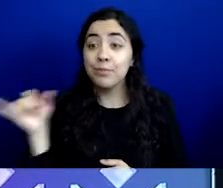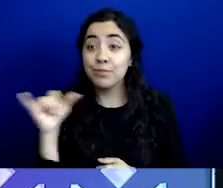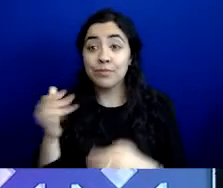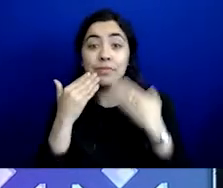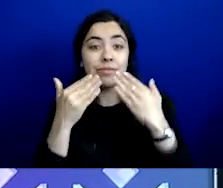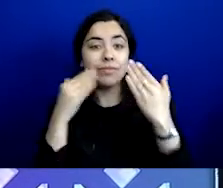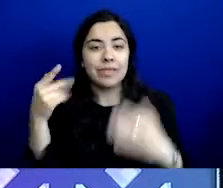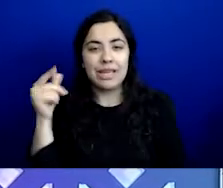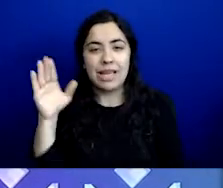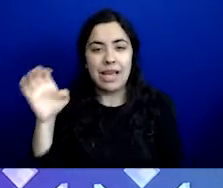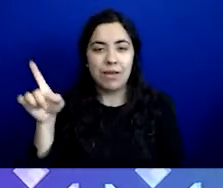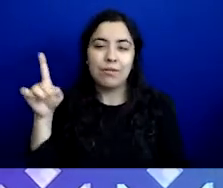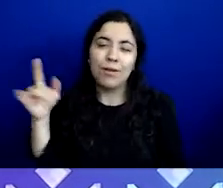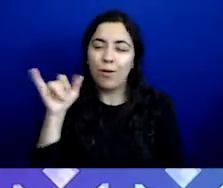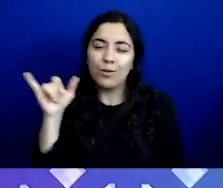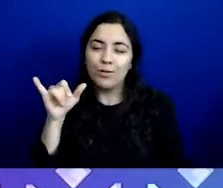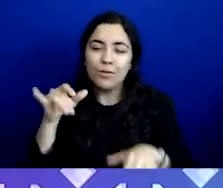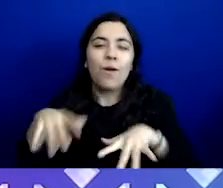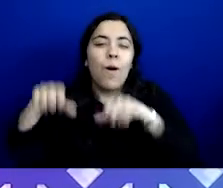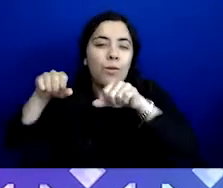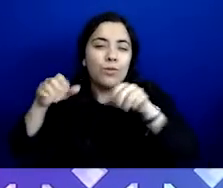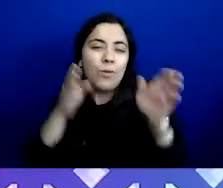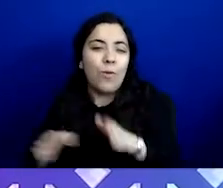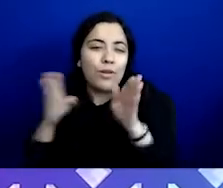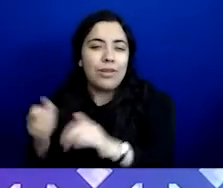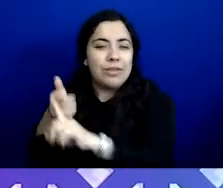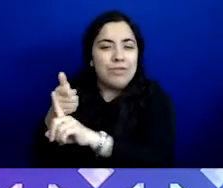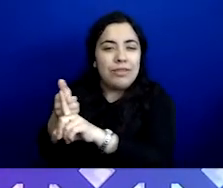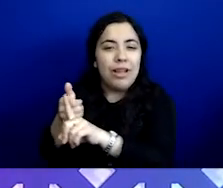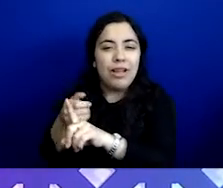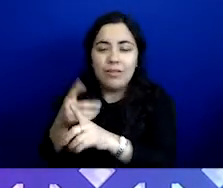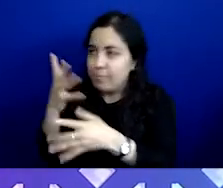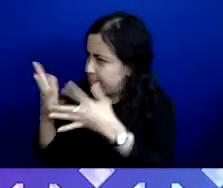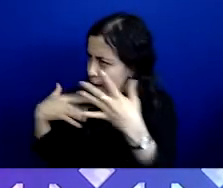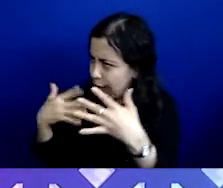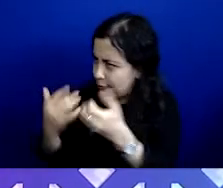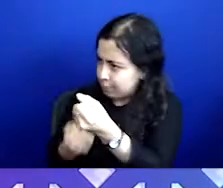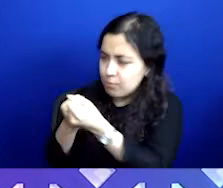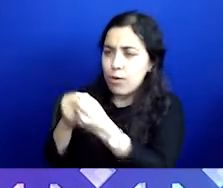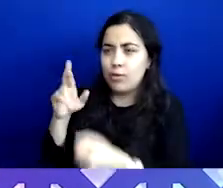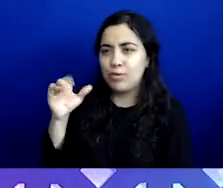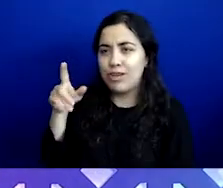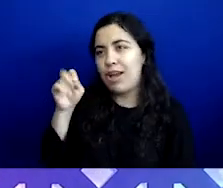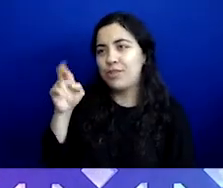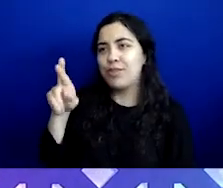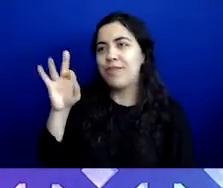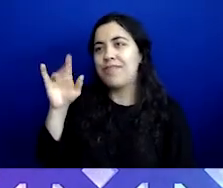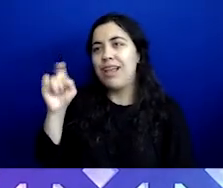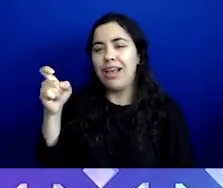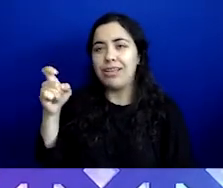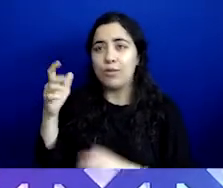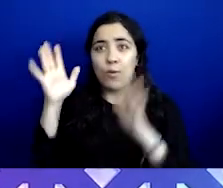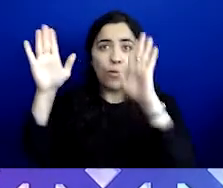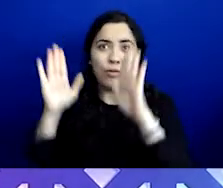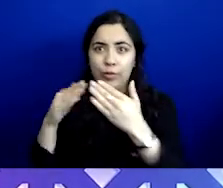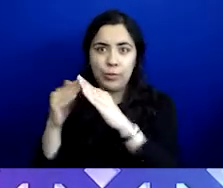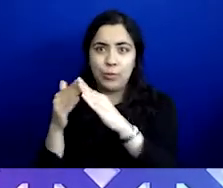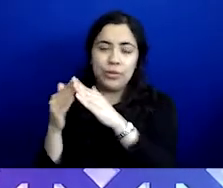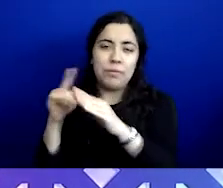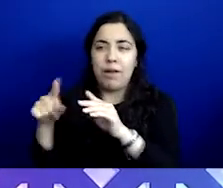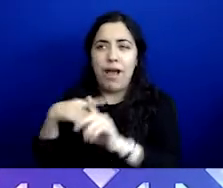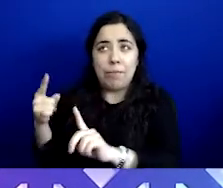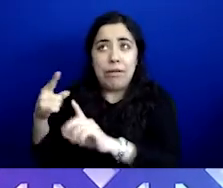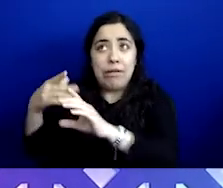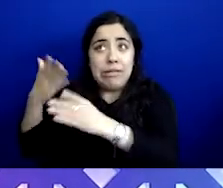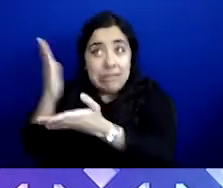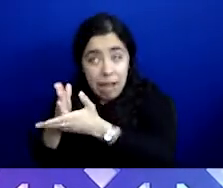Also, Gabe, who's one of the organizers, big fan of react.js, which is a really great community. Anyway, I could go on, but I'm going to stop. I'm going to have something to talk about